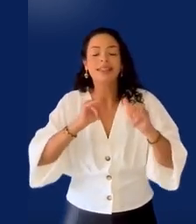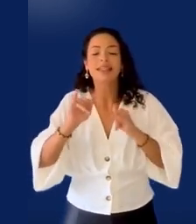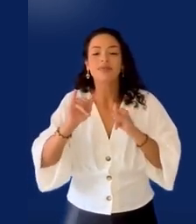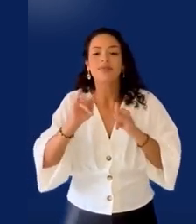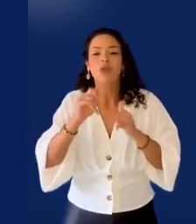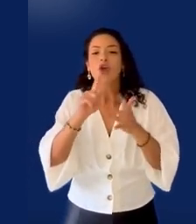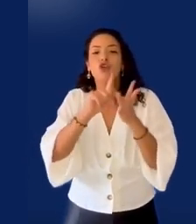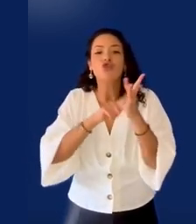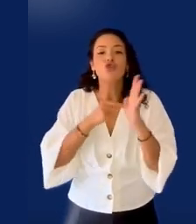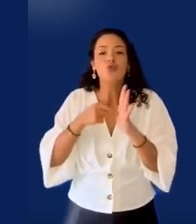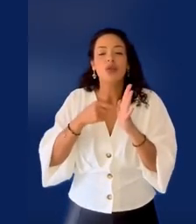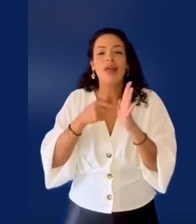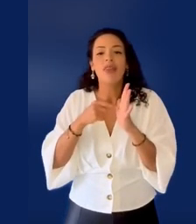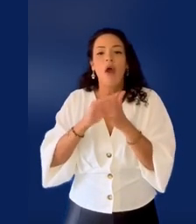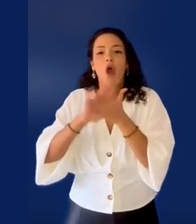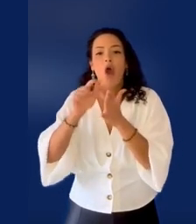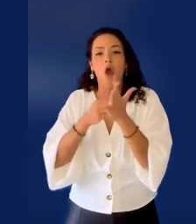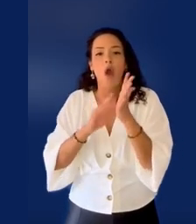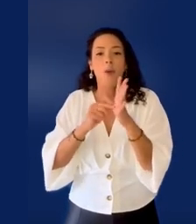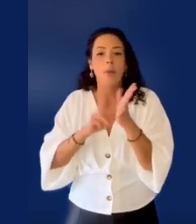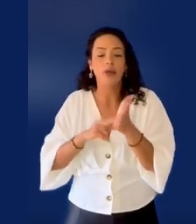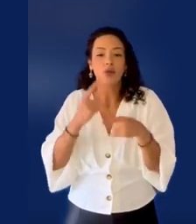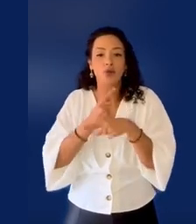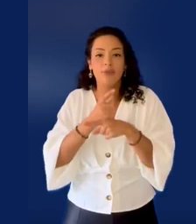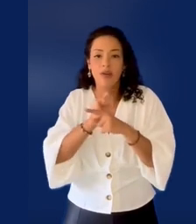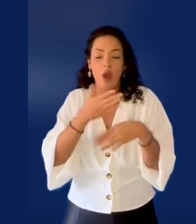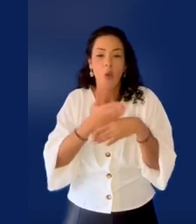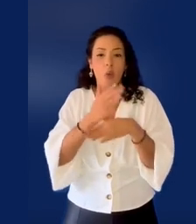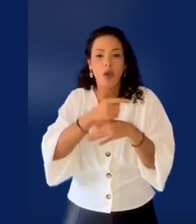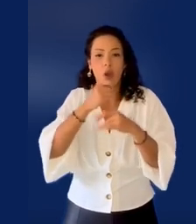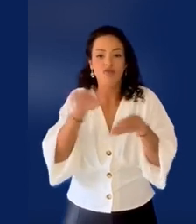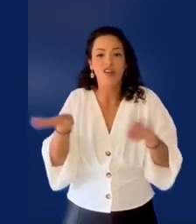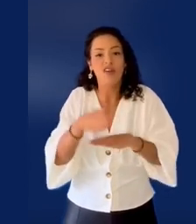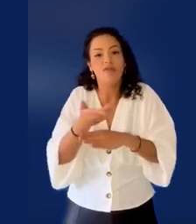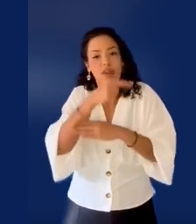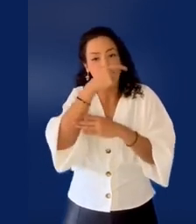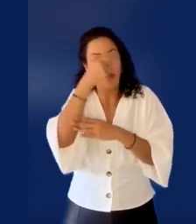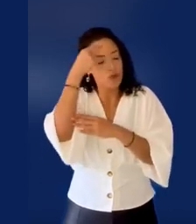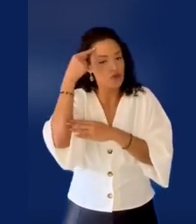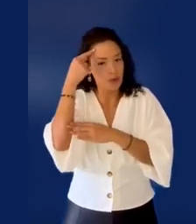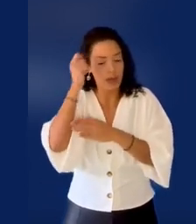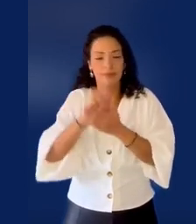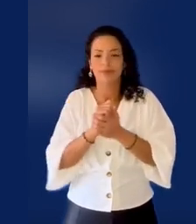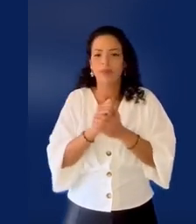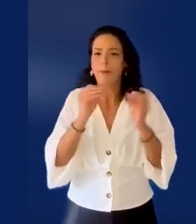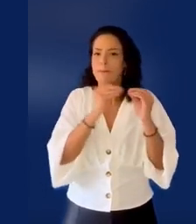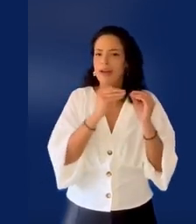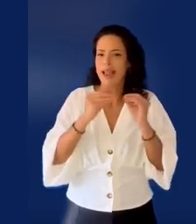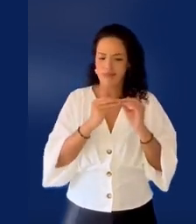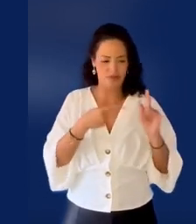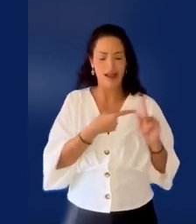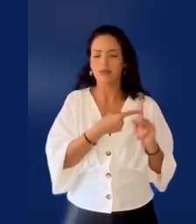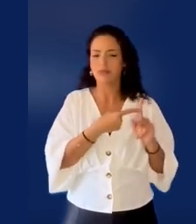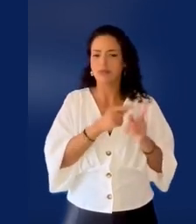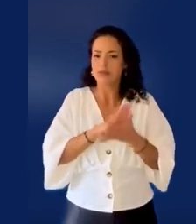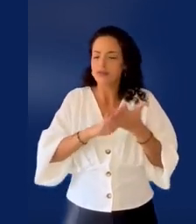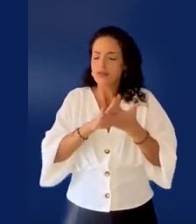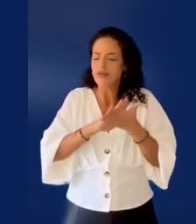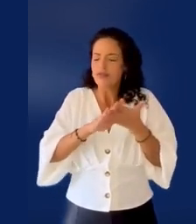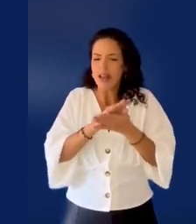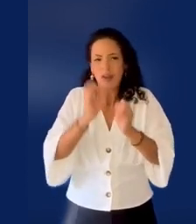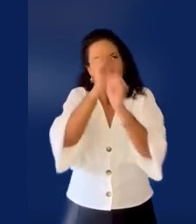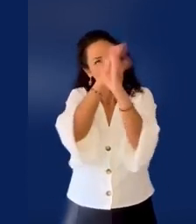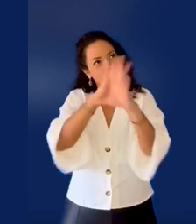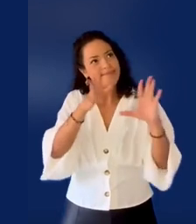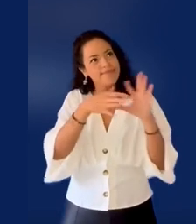on recovery from trauma. Whilst Brené Brown, like several other authors, has defined the concept of connection, much less is written